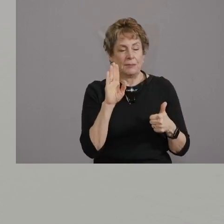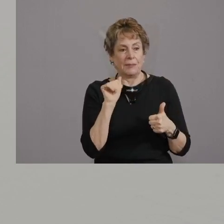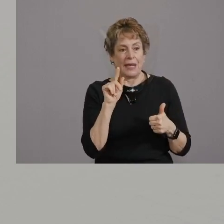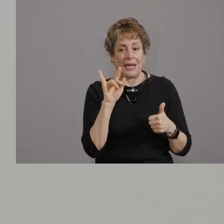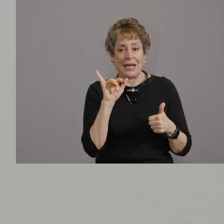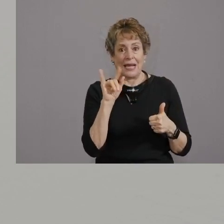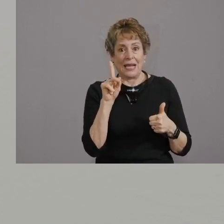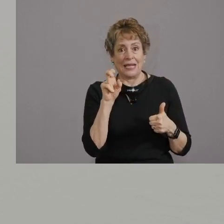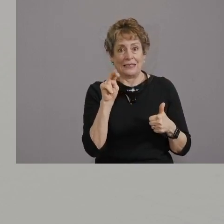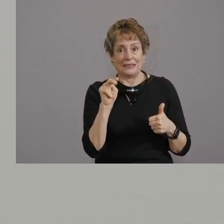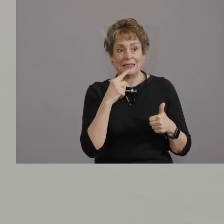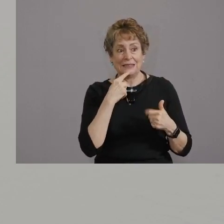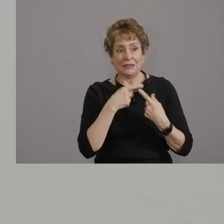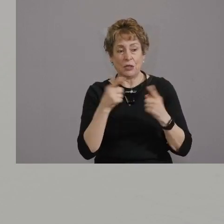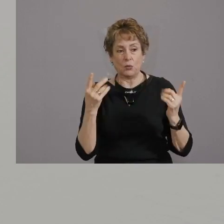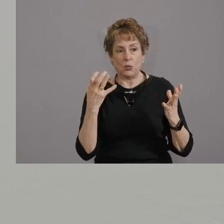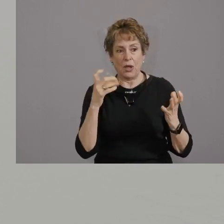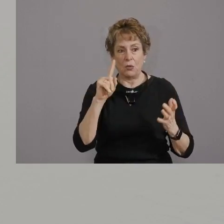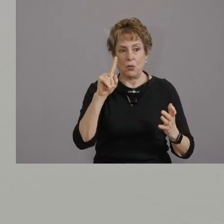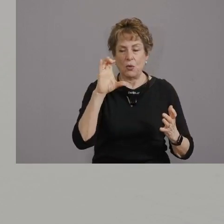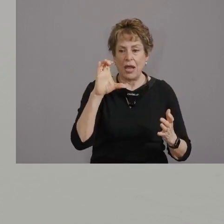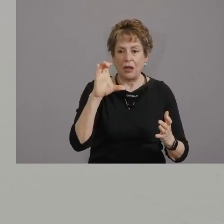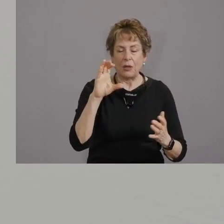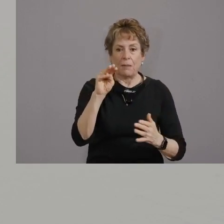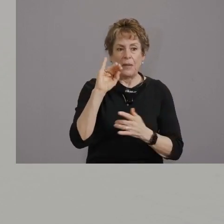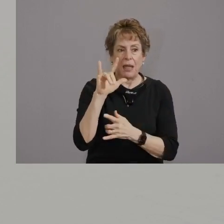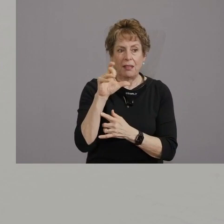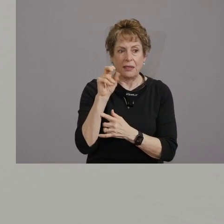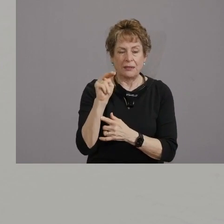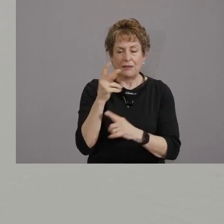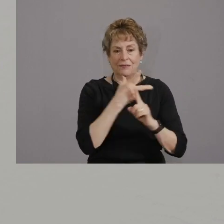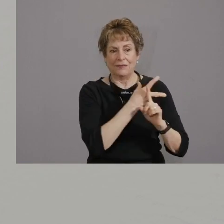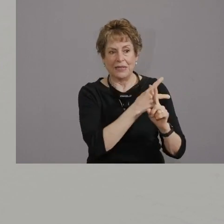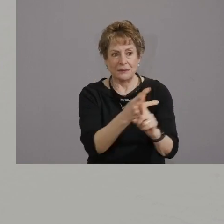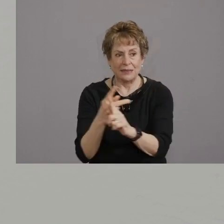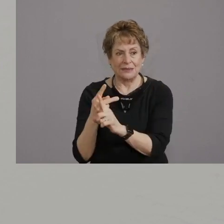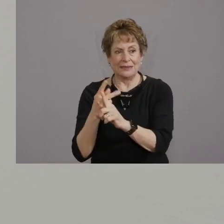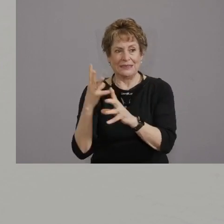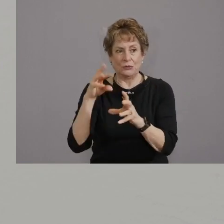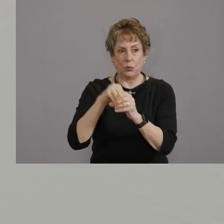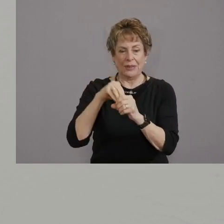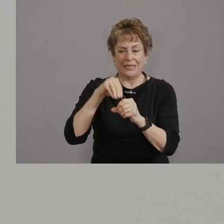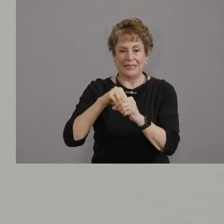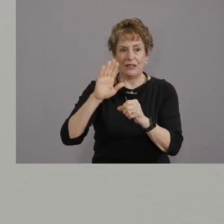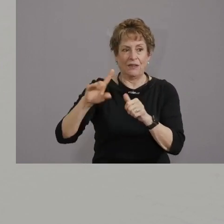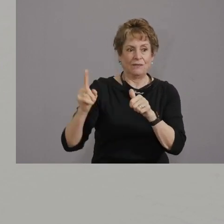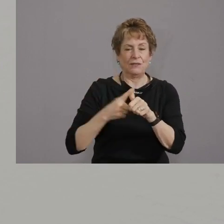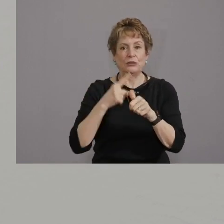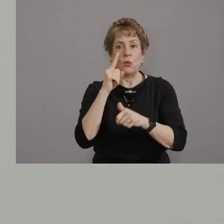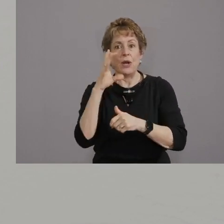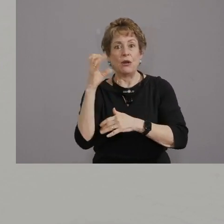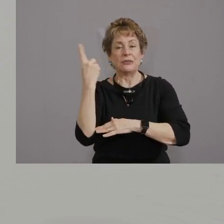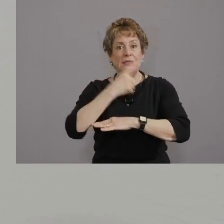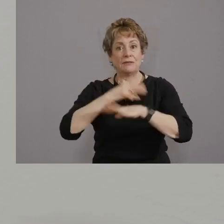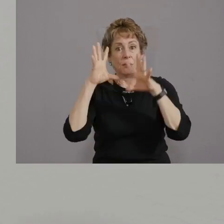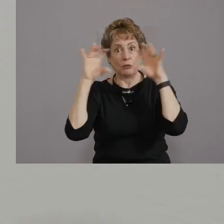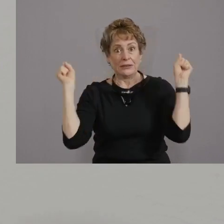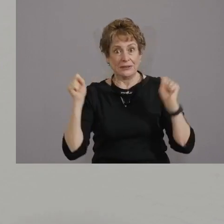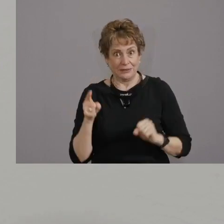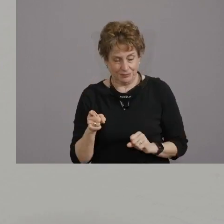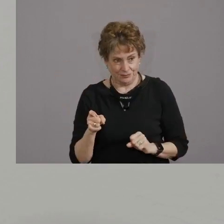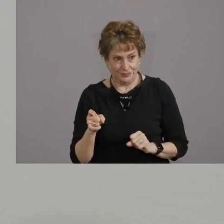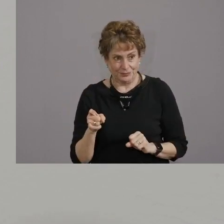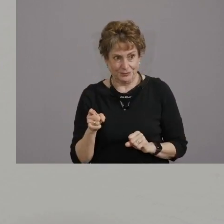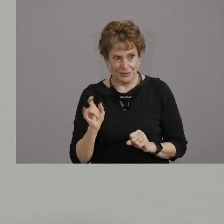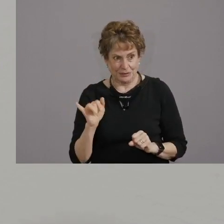his first 100 days. So I'm curious what impact you think those goals will have here in Arizona. So how would that sort